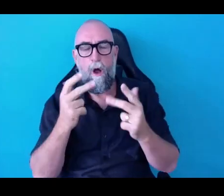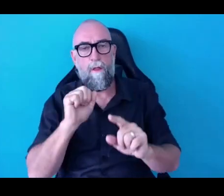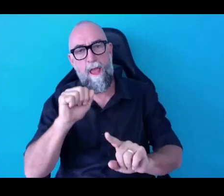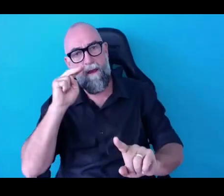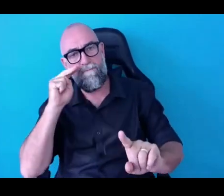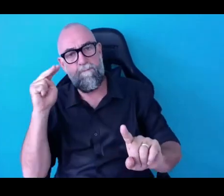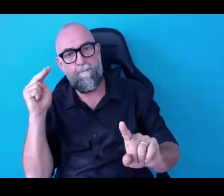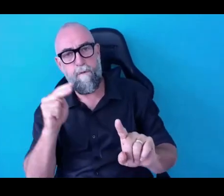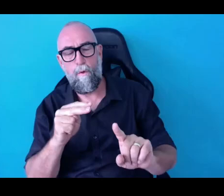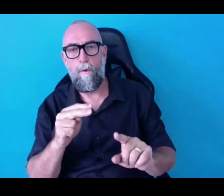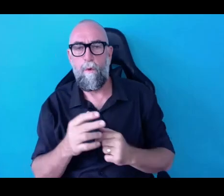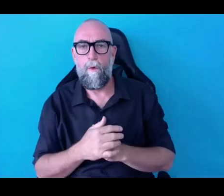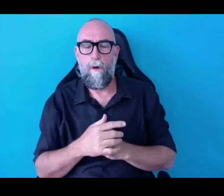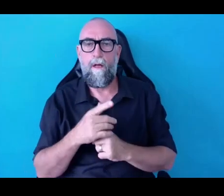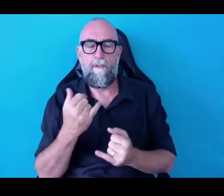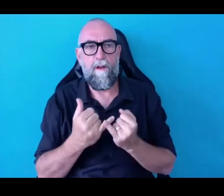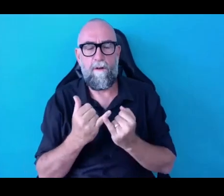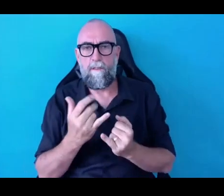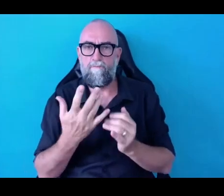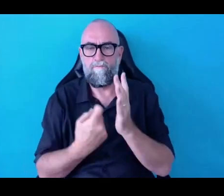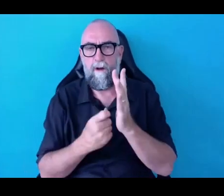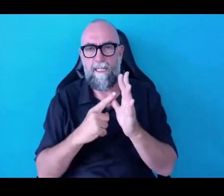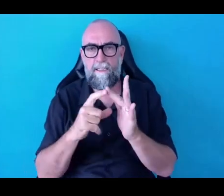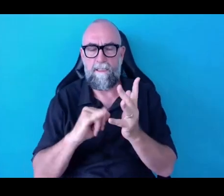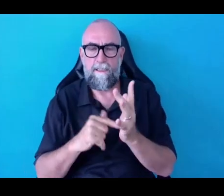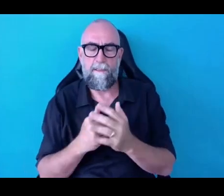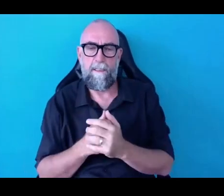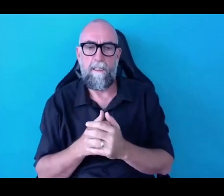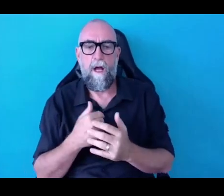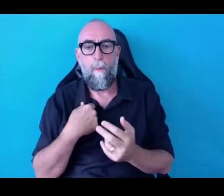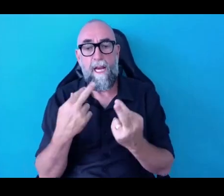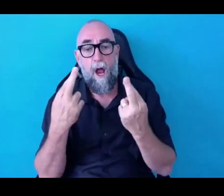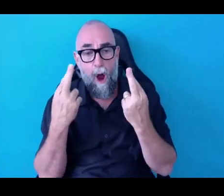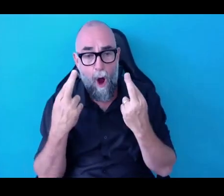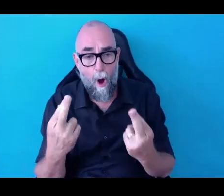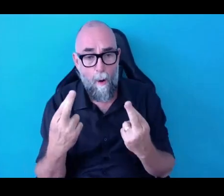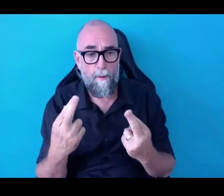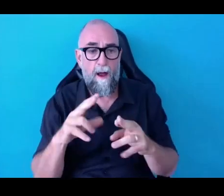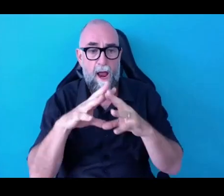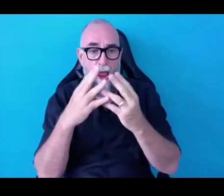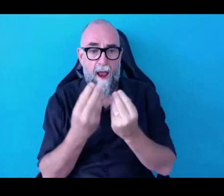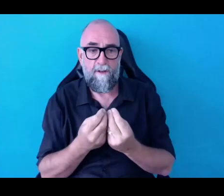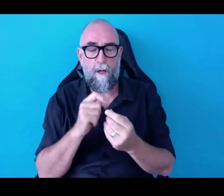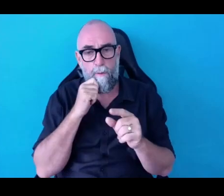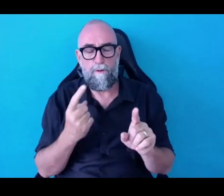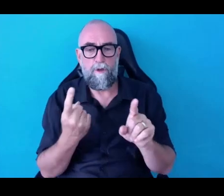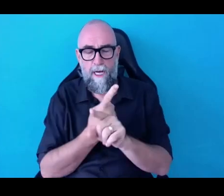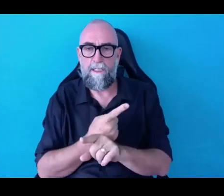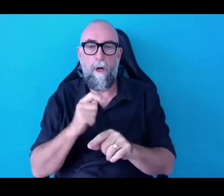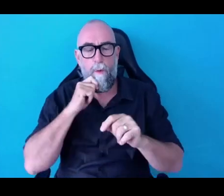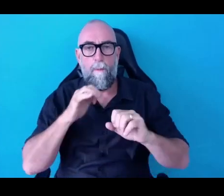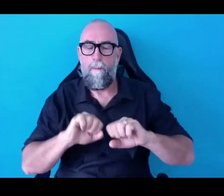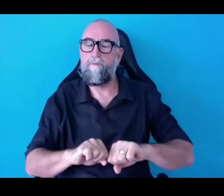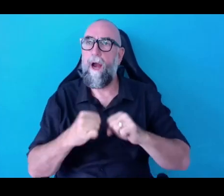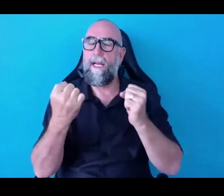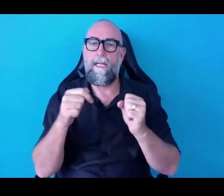of racism is ever present. We must always hope it will be broken. Even though we have never met, you are my mentor. Your work